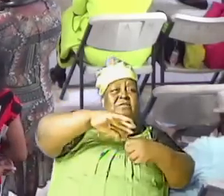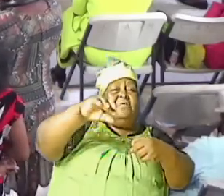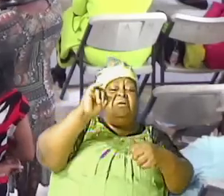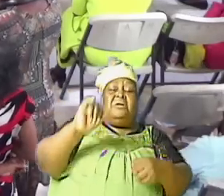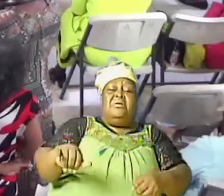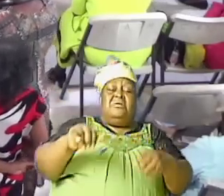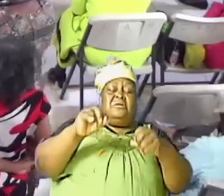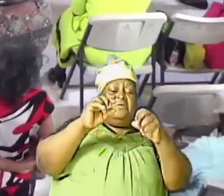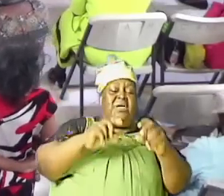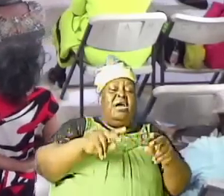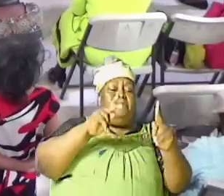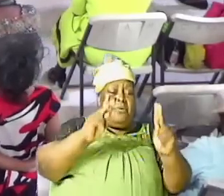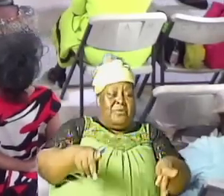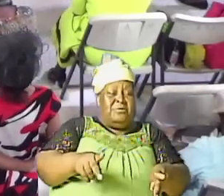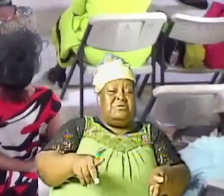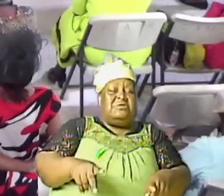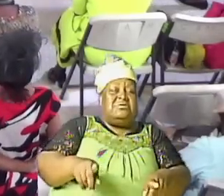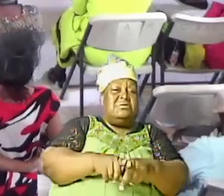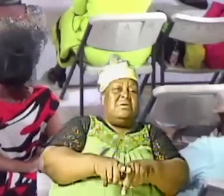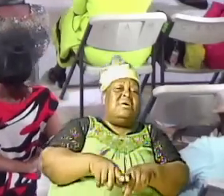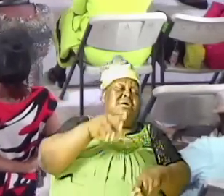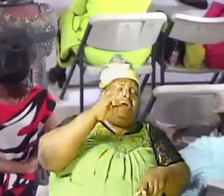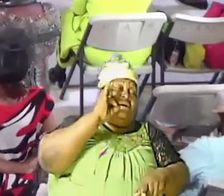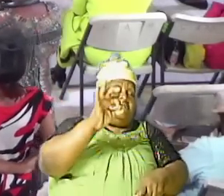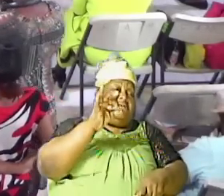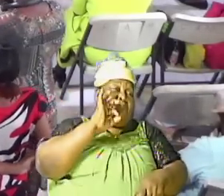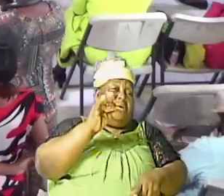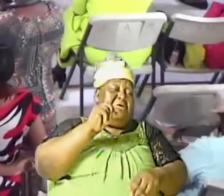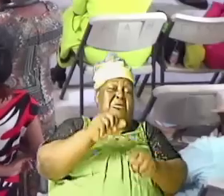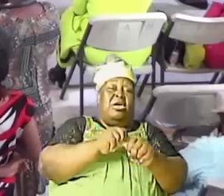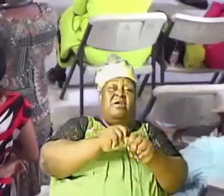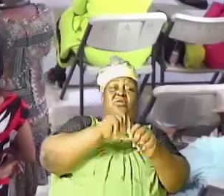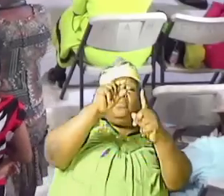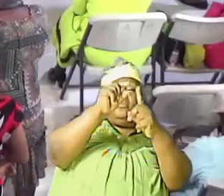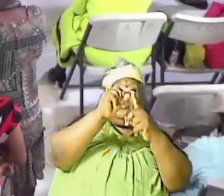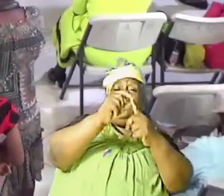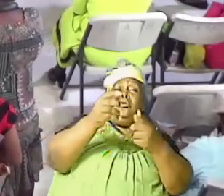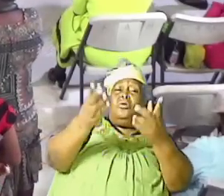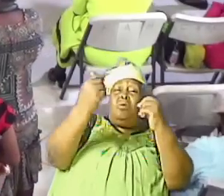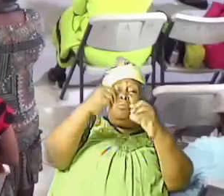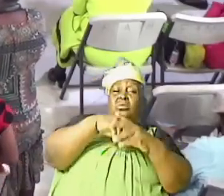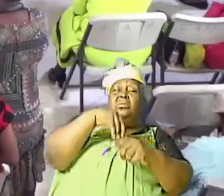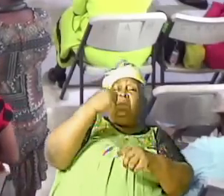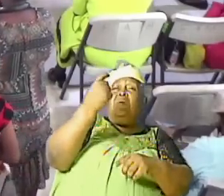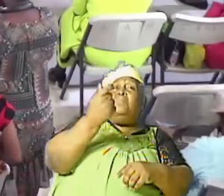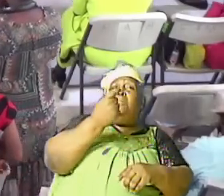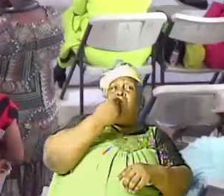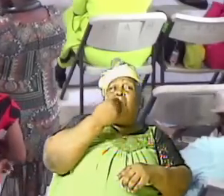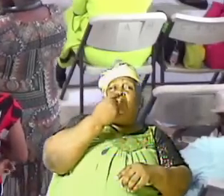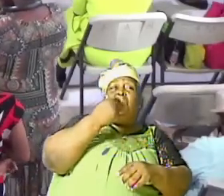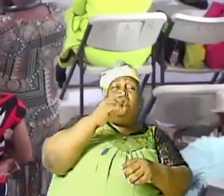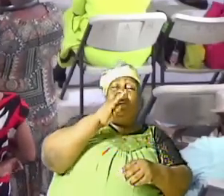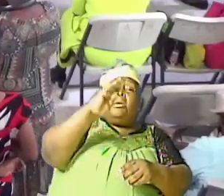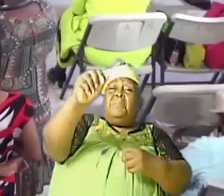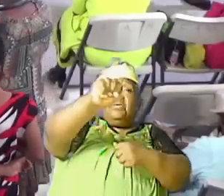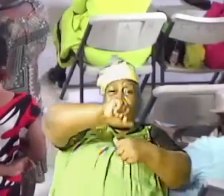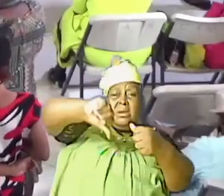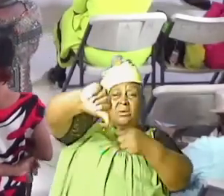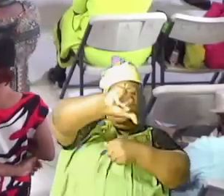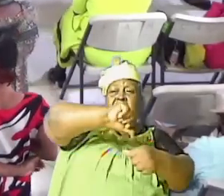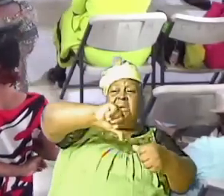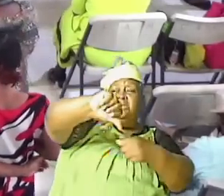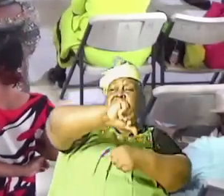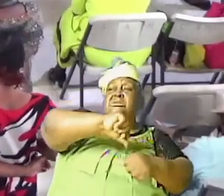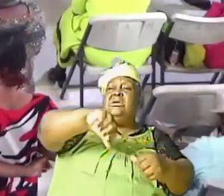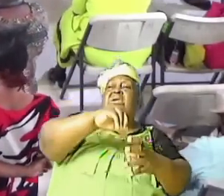individual. That God, as they proceed and speak every word that will come from their mouth, it will be anointed in the name of